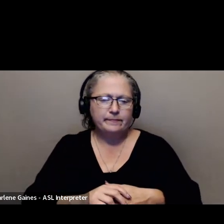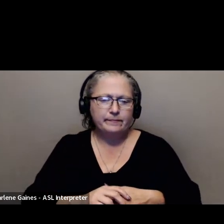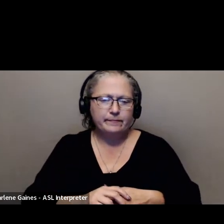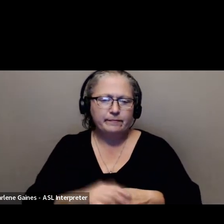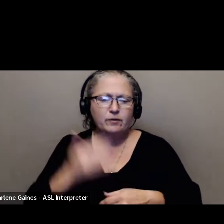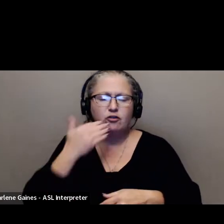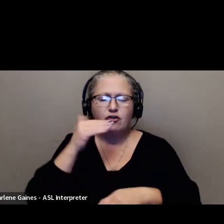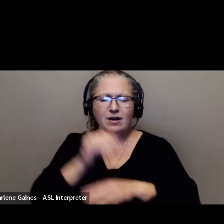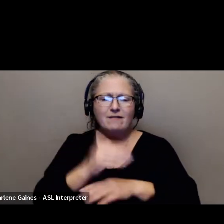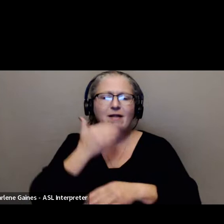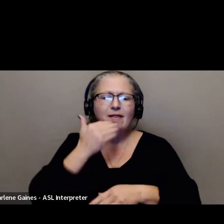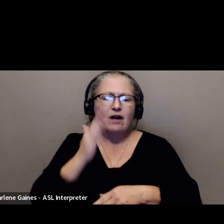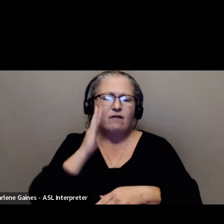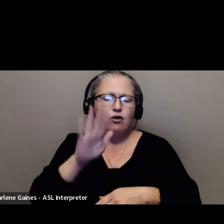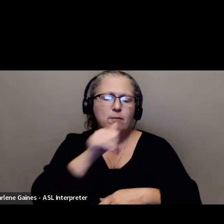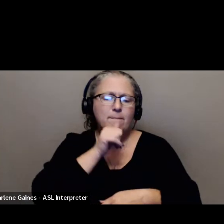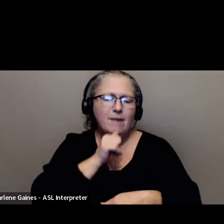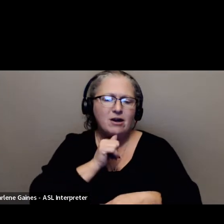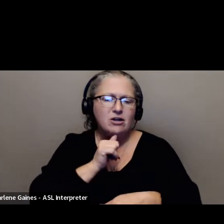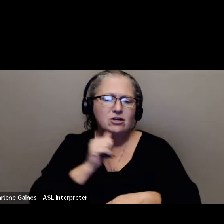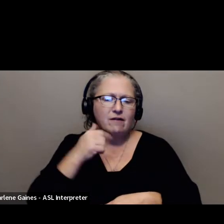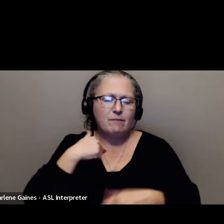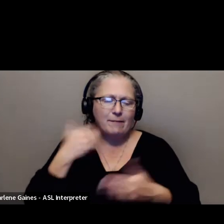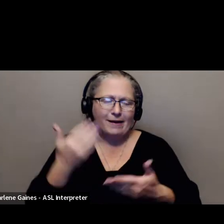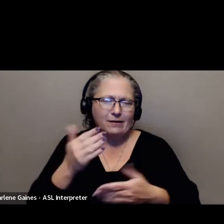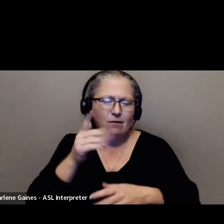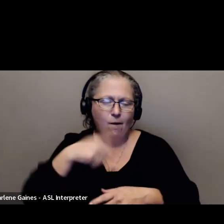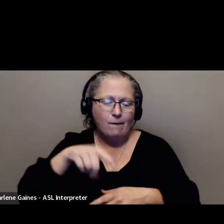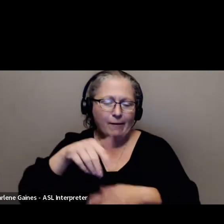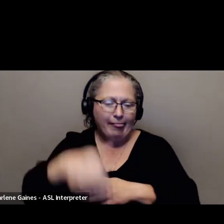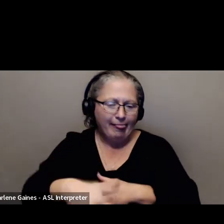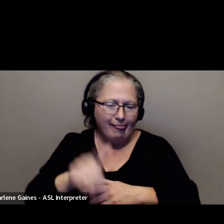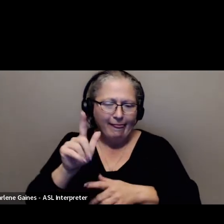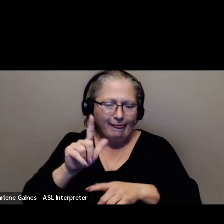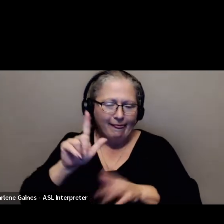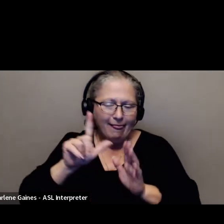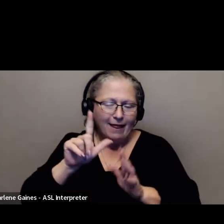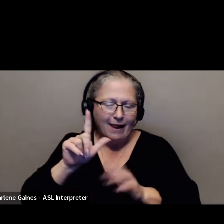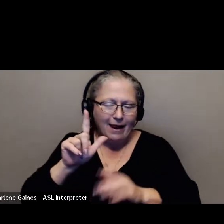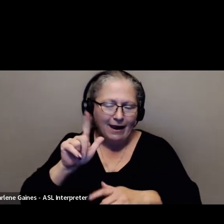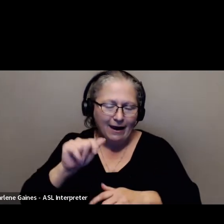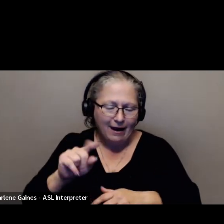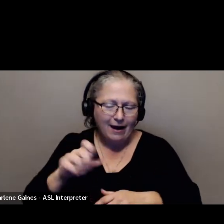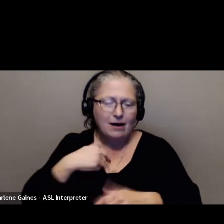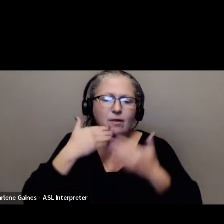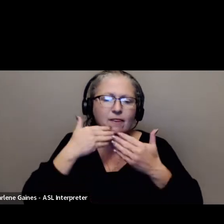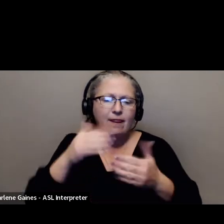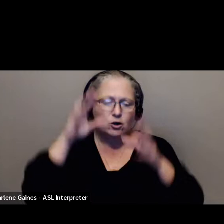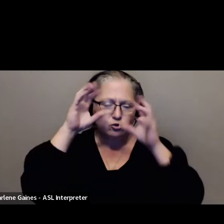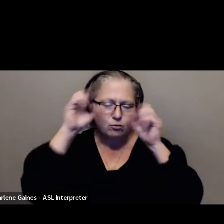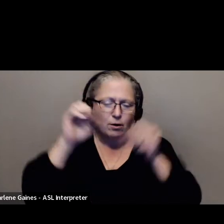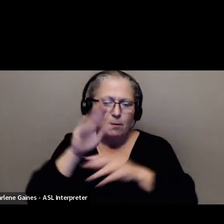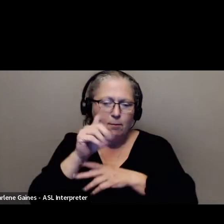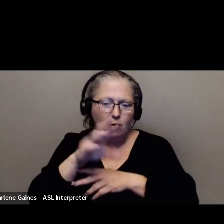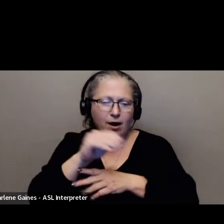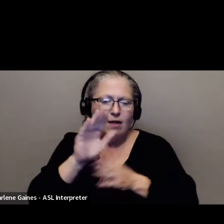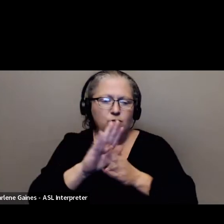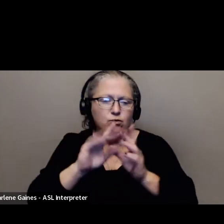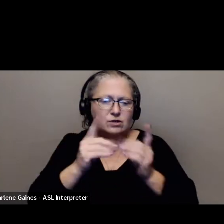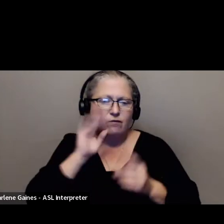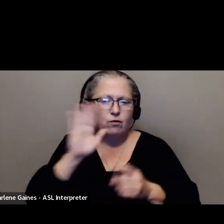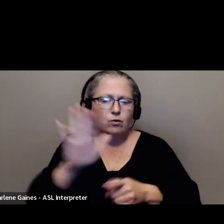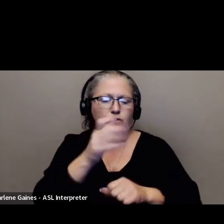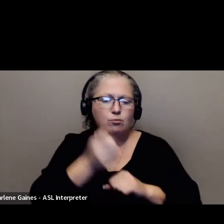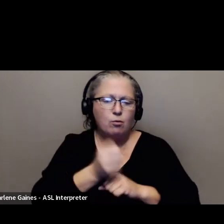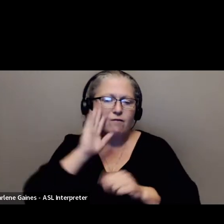Good evening. Thank you guys for your patience and for being here so late. I want to thank Superintendent Booker and the school district for your support for